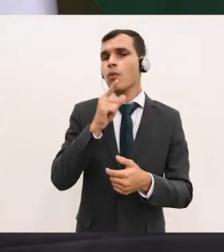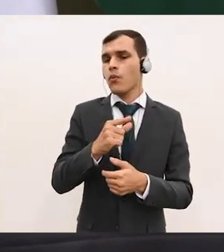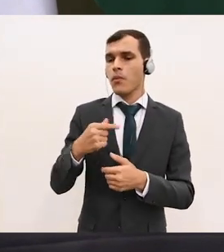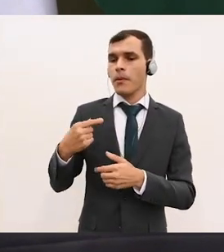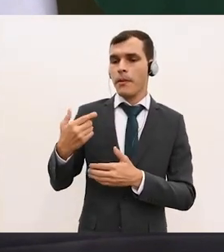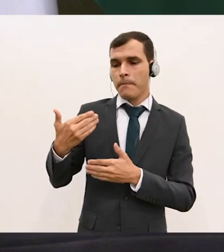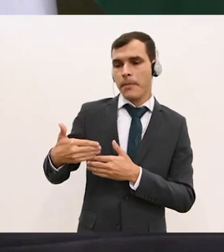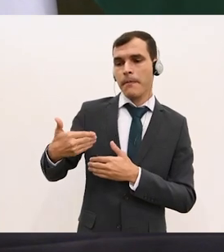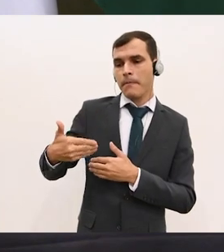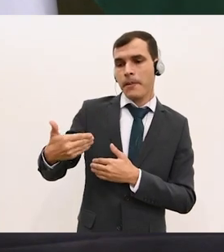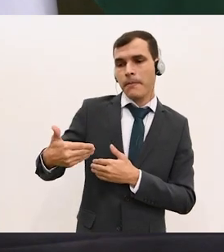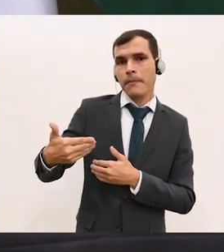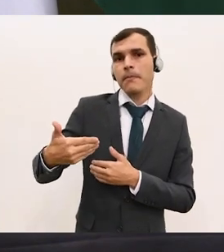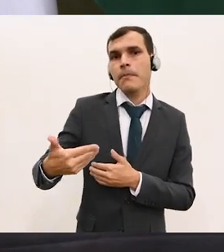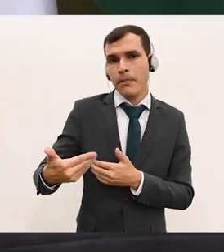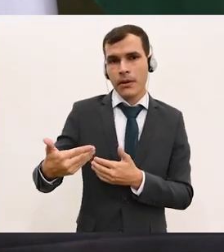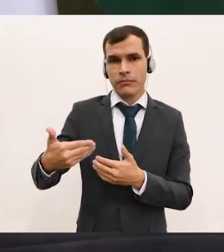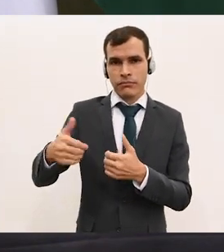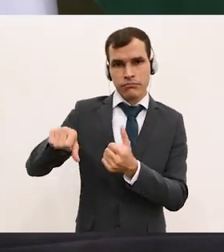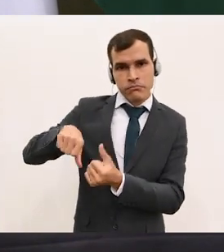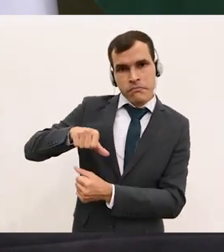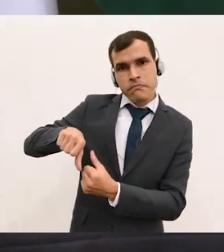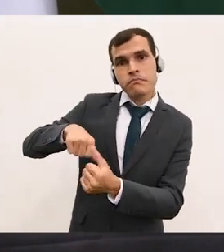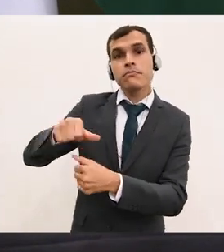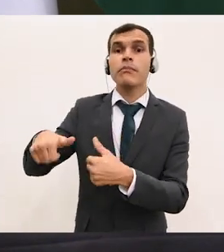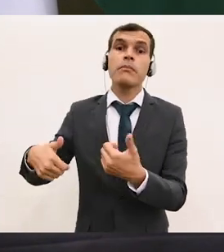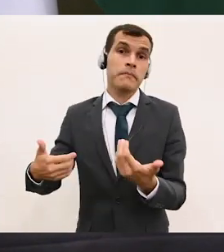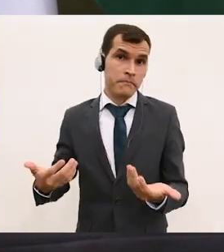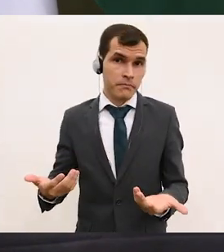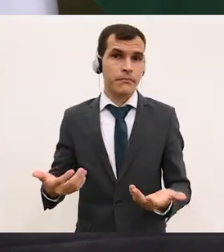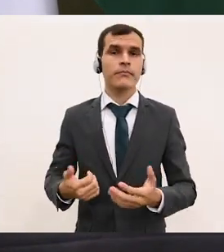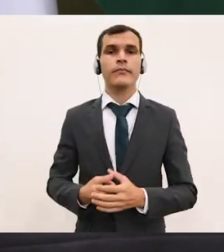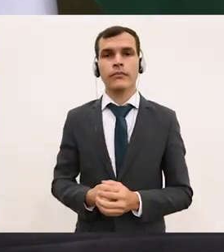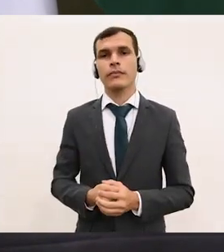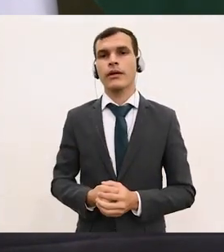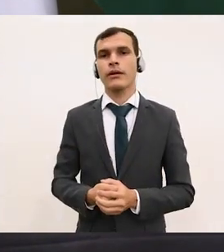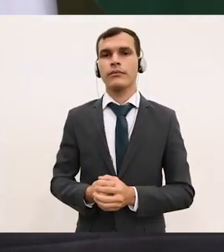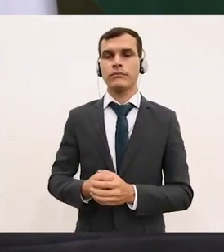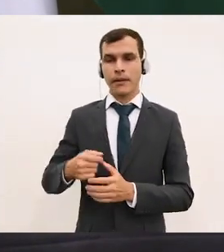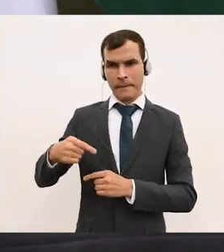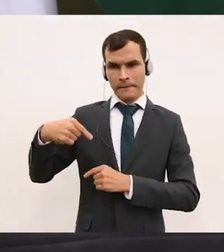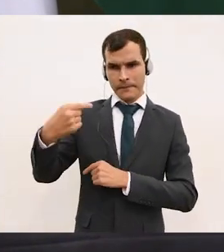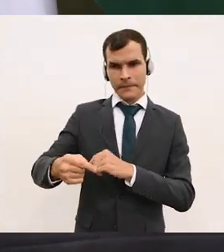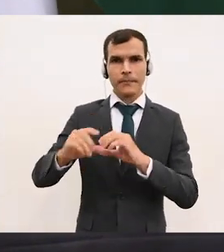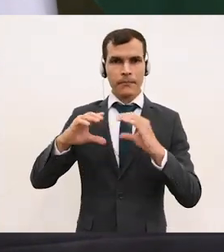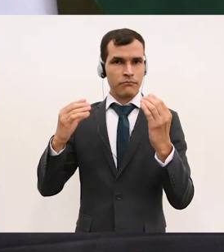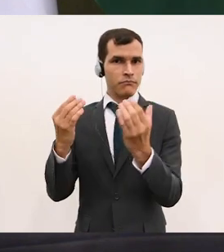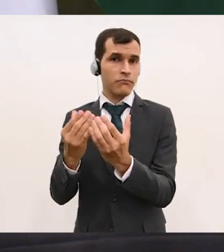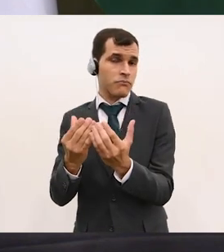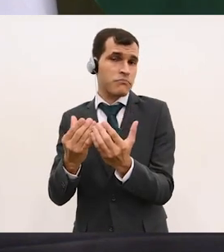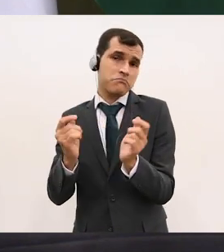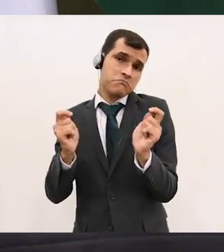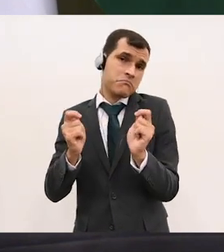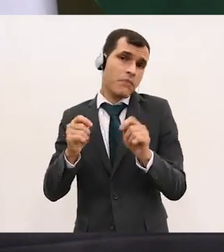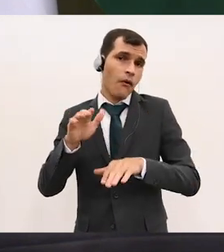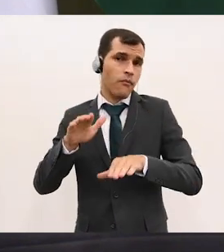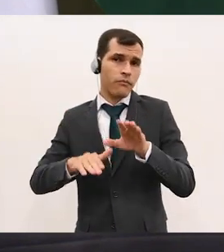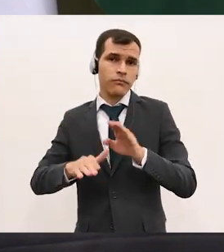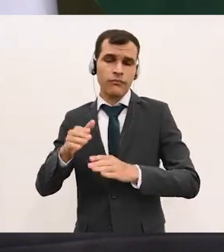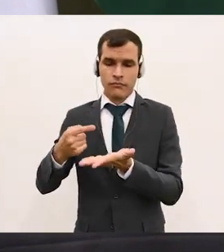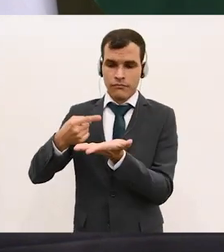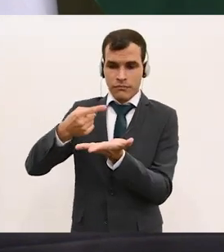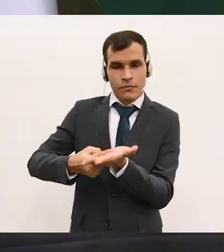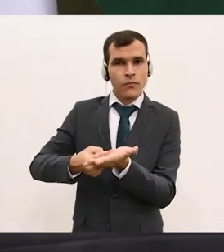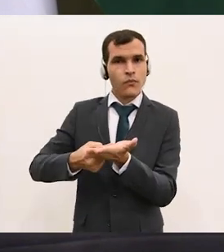MC-12, we will be able to agree a process. So, it will not be possible to have it fixed at that